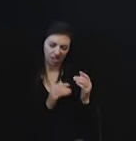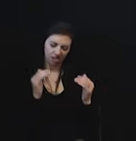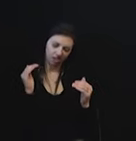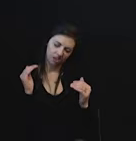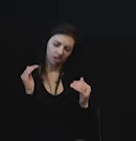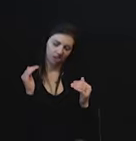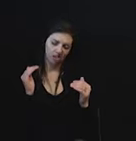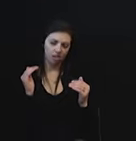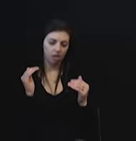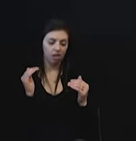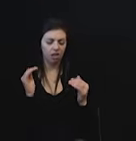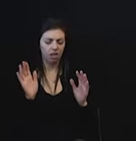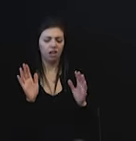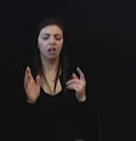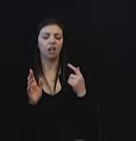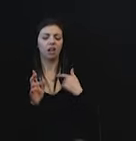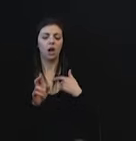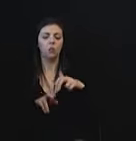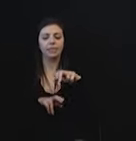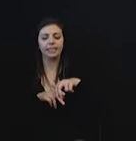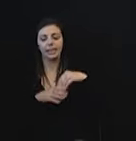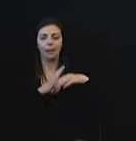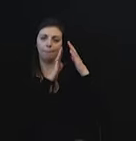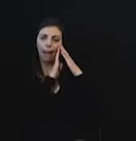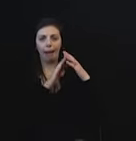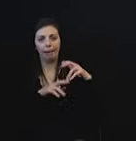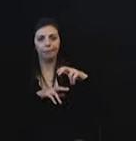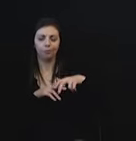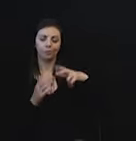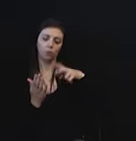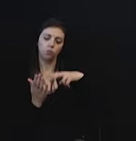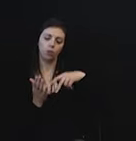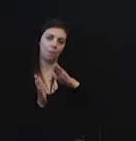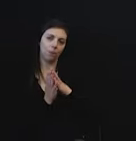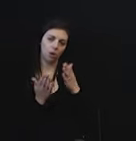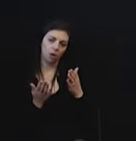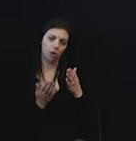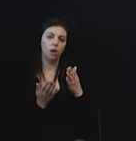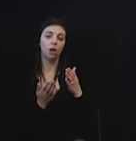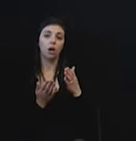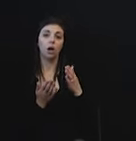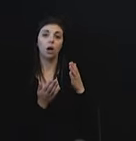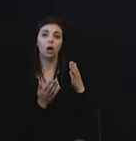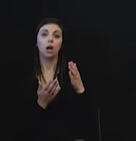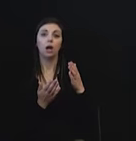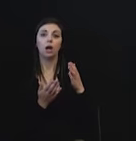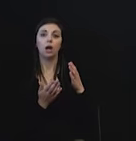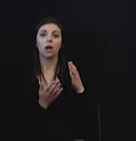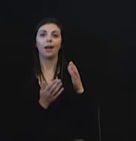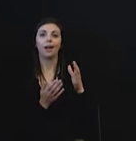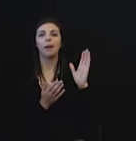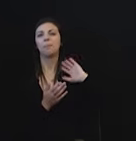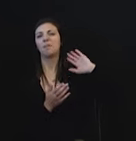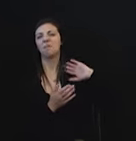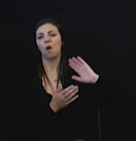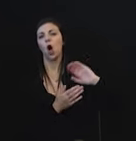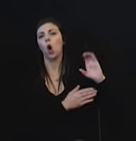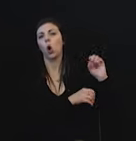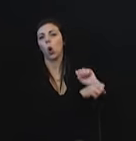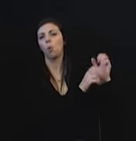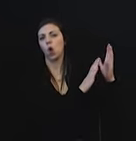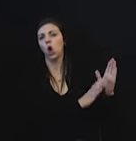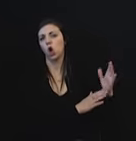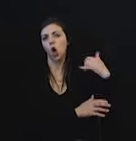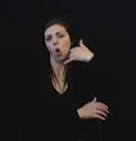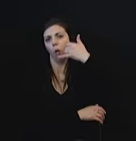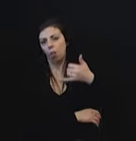And I was sitting in my bed one evening and I was reading a book and a coworker at the time called and I